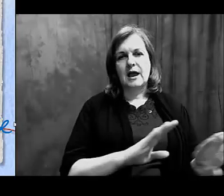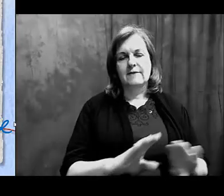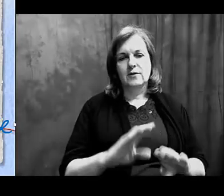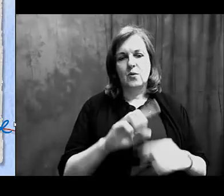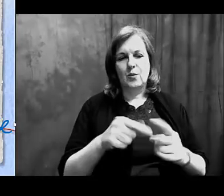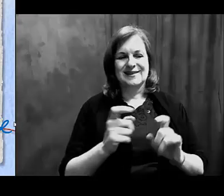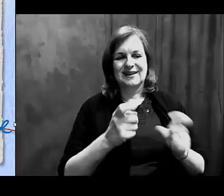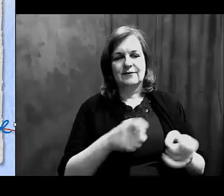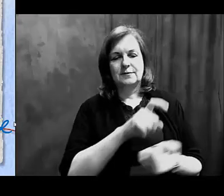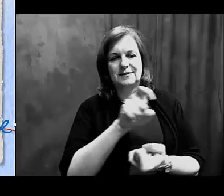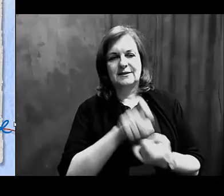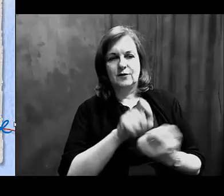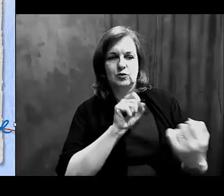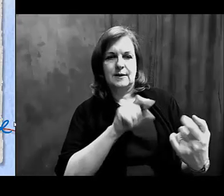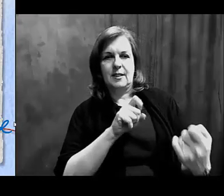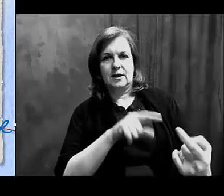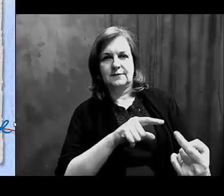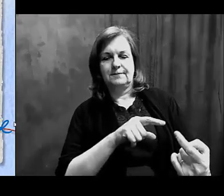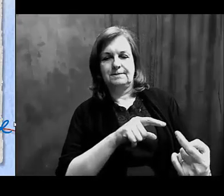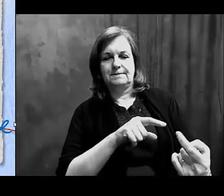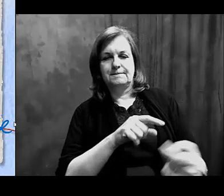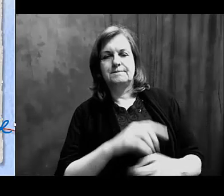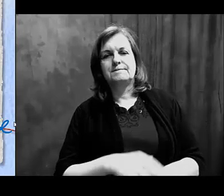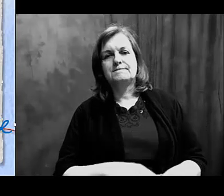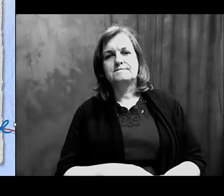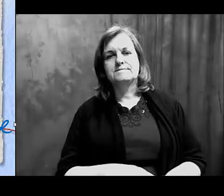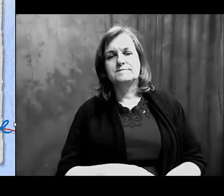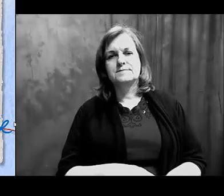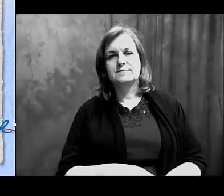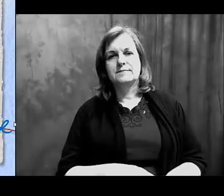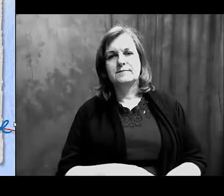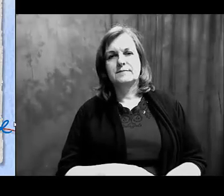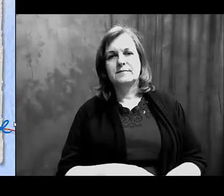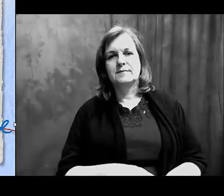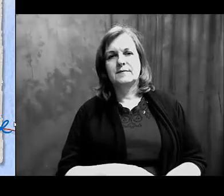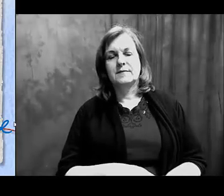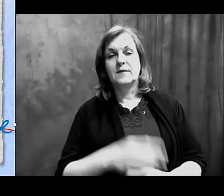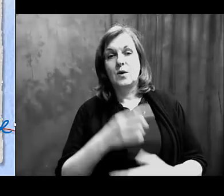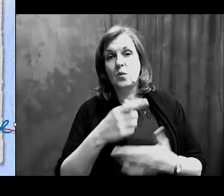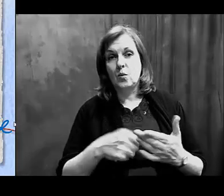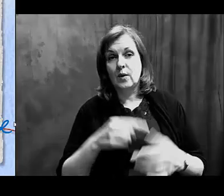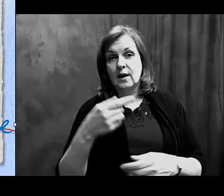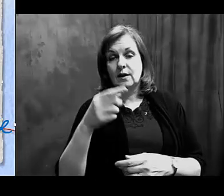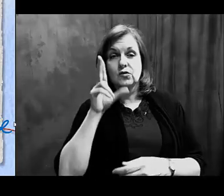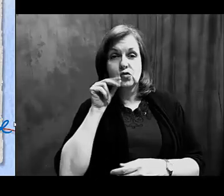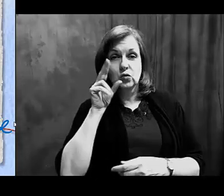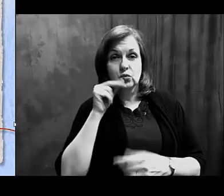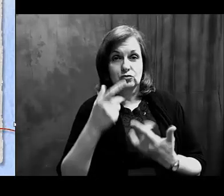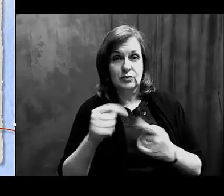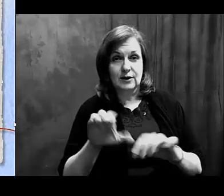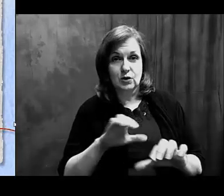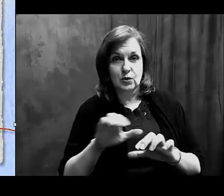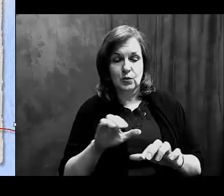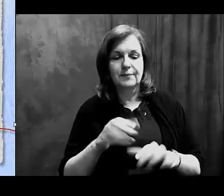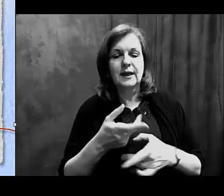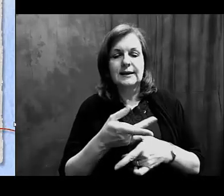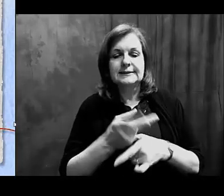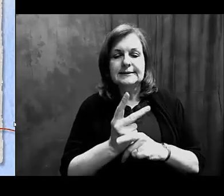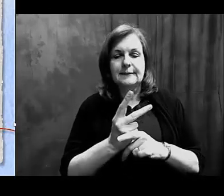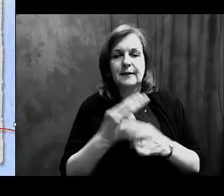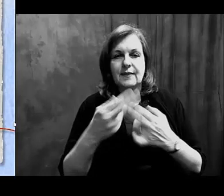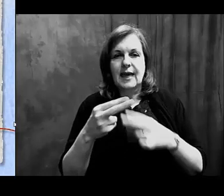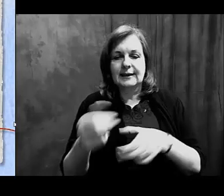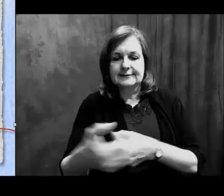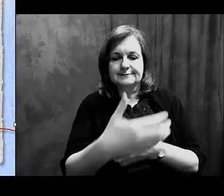behavior to particular stimuli. And in particular, what they're trying to do is keep their